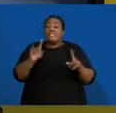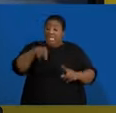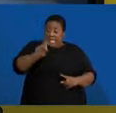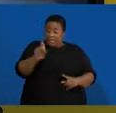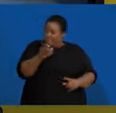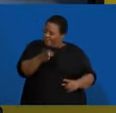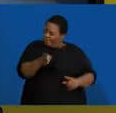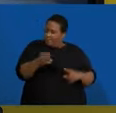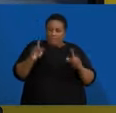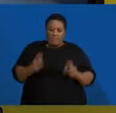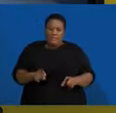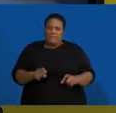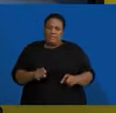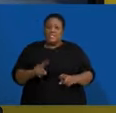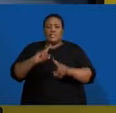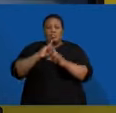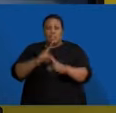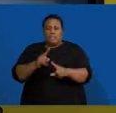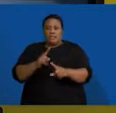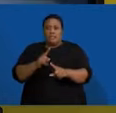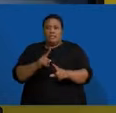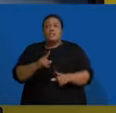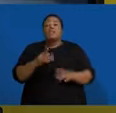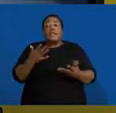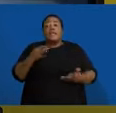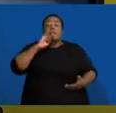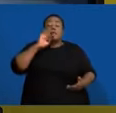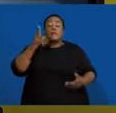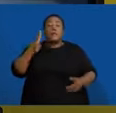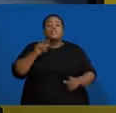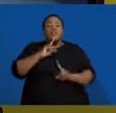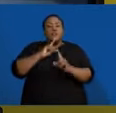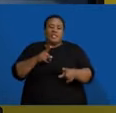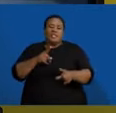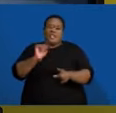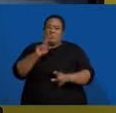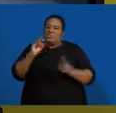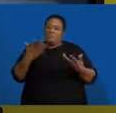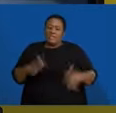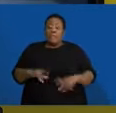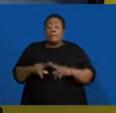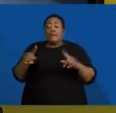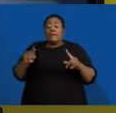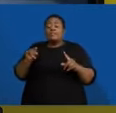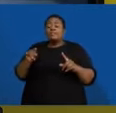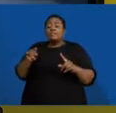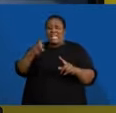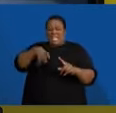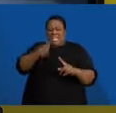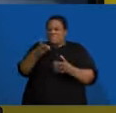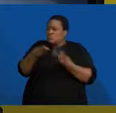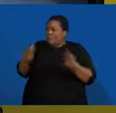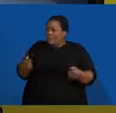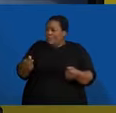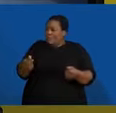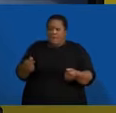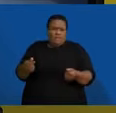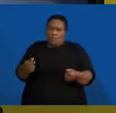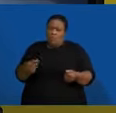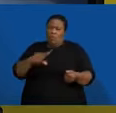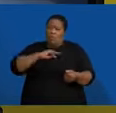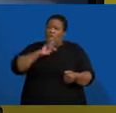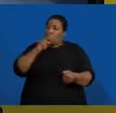x in your answer, then you have answered the question correctly. Don't solve for x, because that's not what the question would